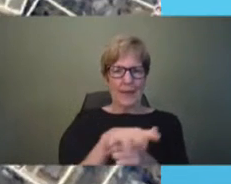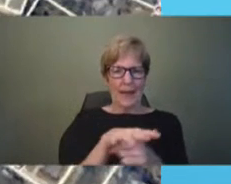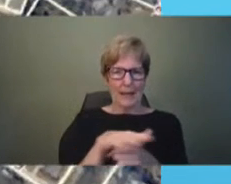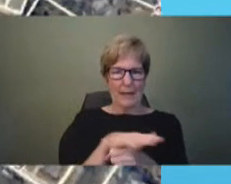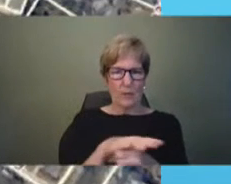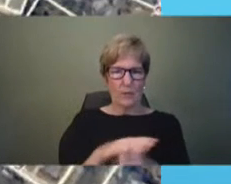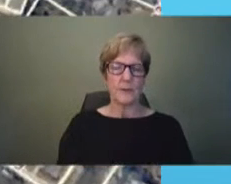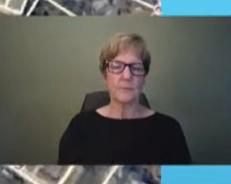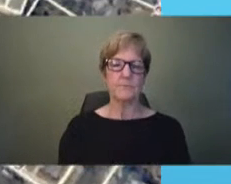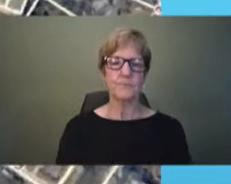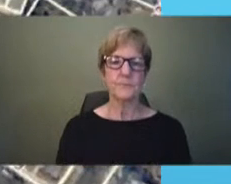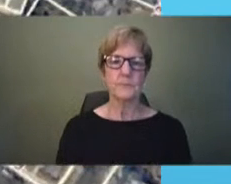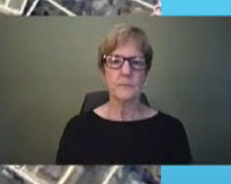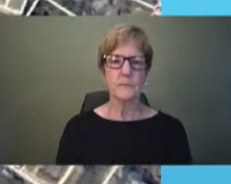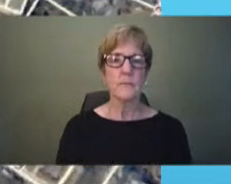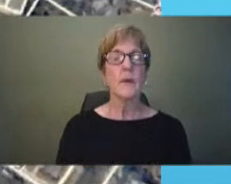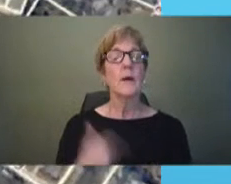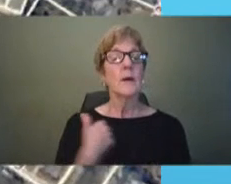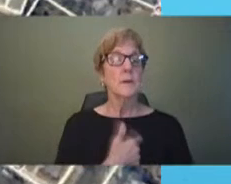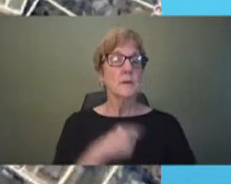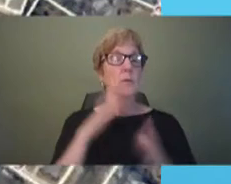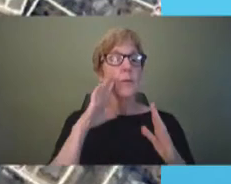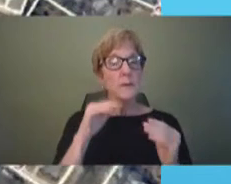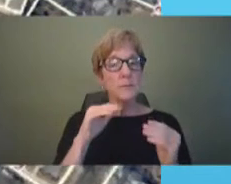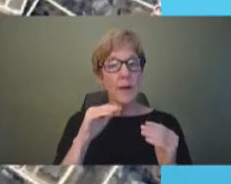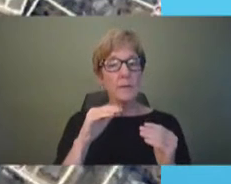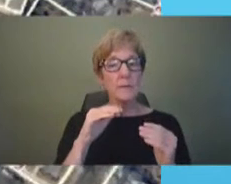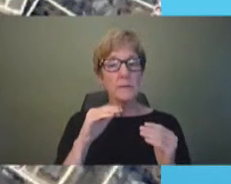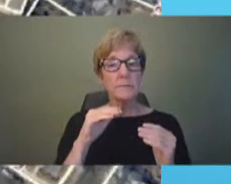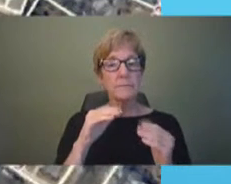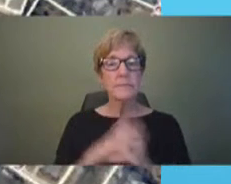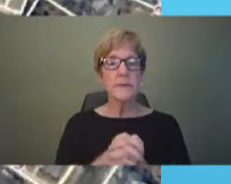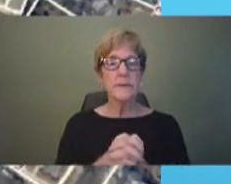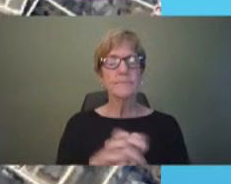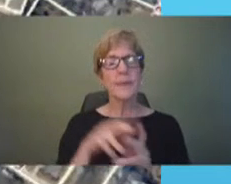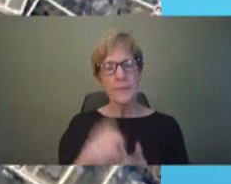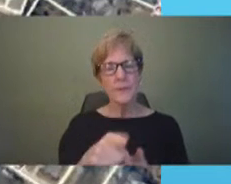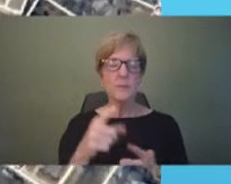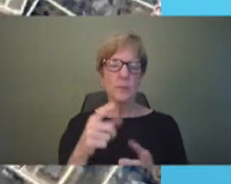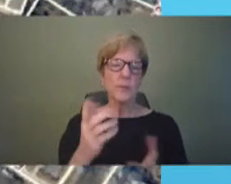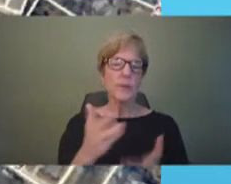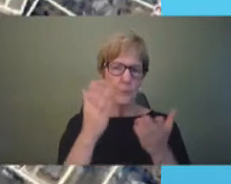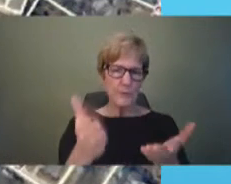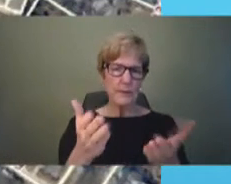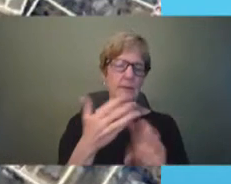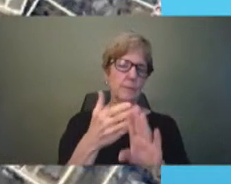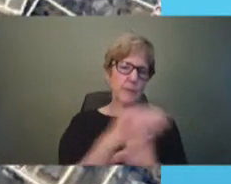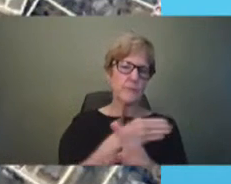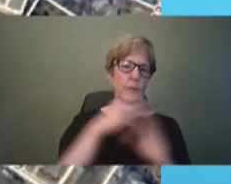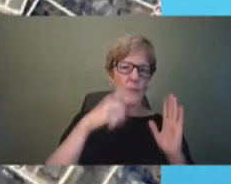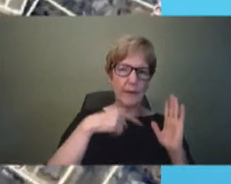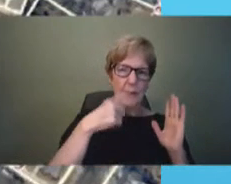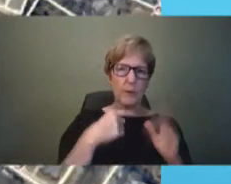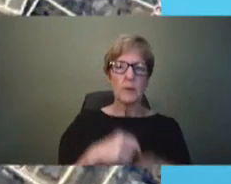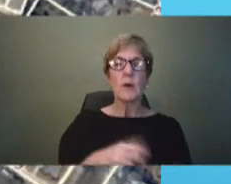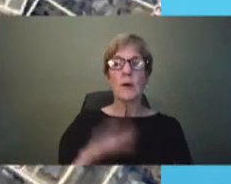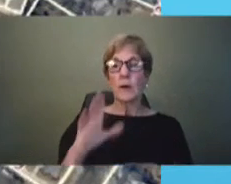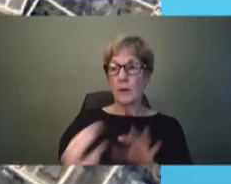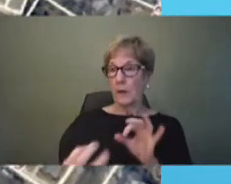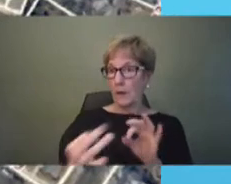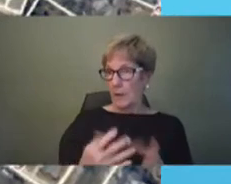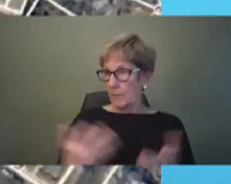improved uh so we expect we will um this is what we presented prior to the hearing after we get your feedback here from the